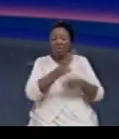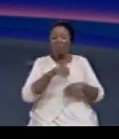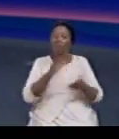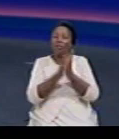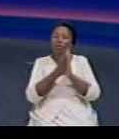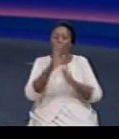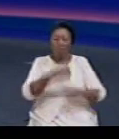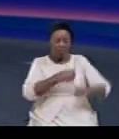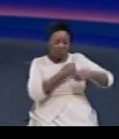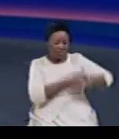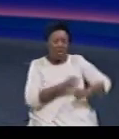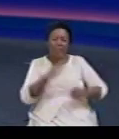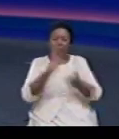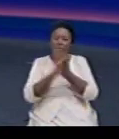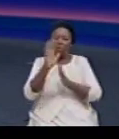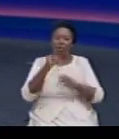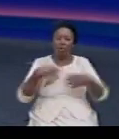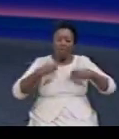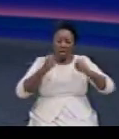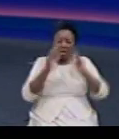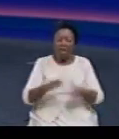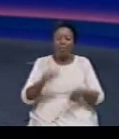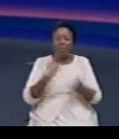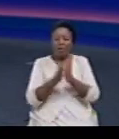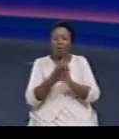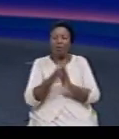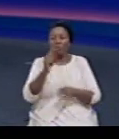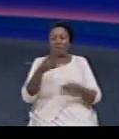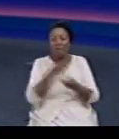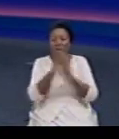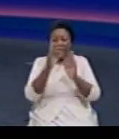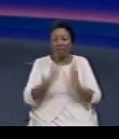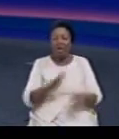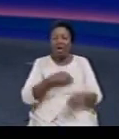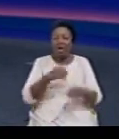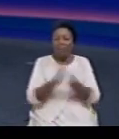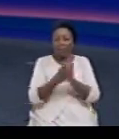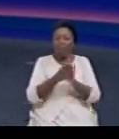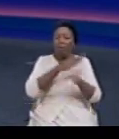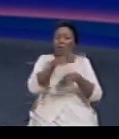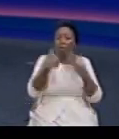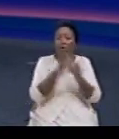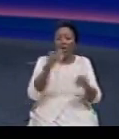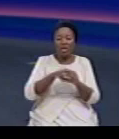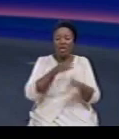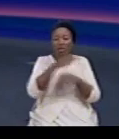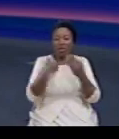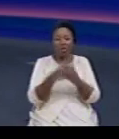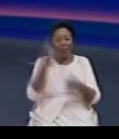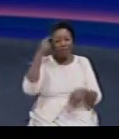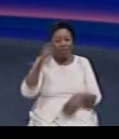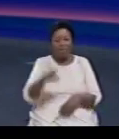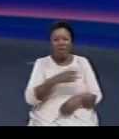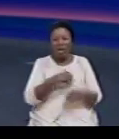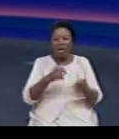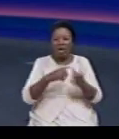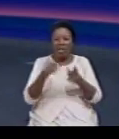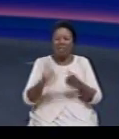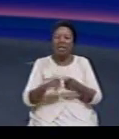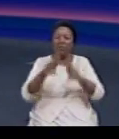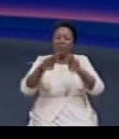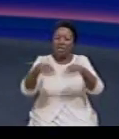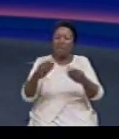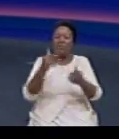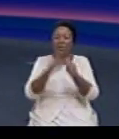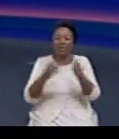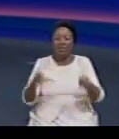my healer. He is going to be my deliverer. He is going to be all in all for me. And therefore, I give everything of my